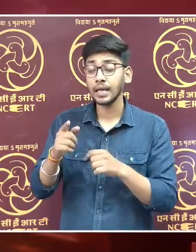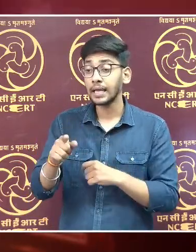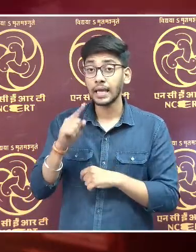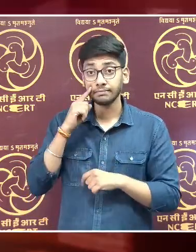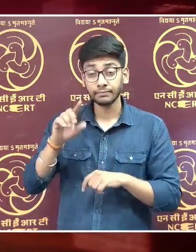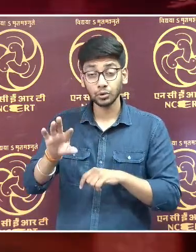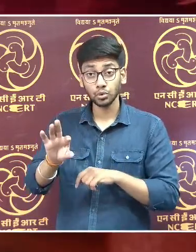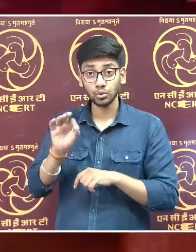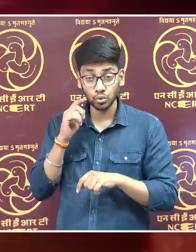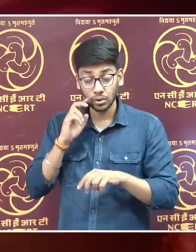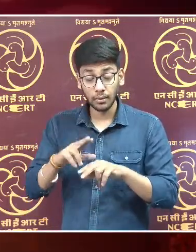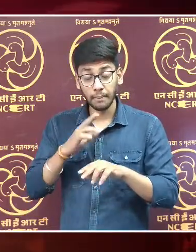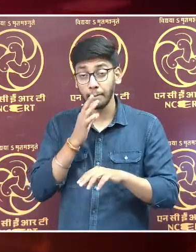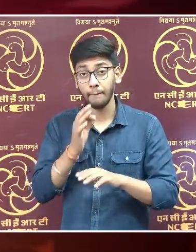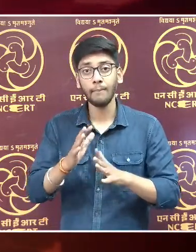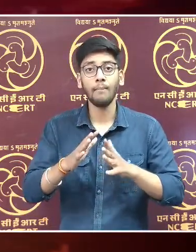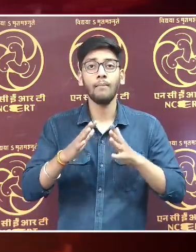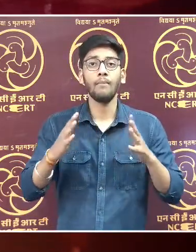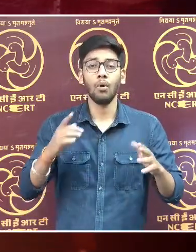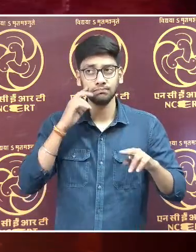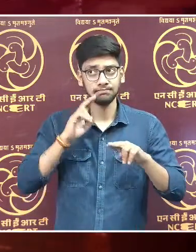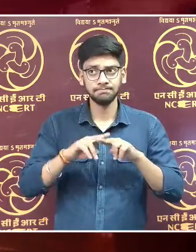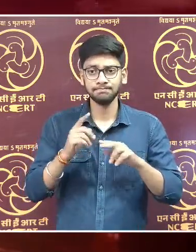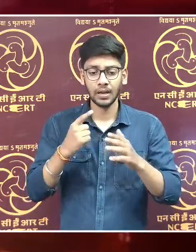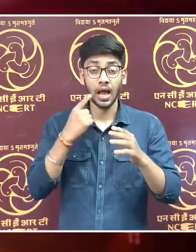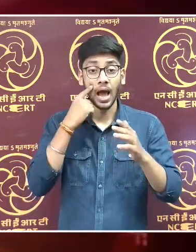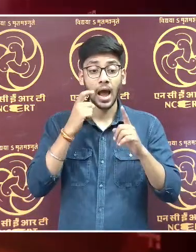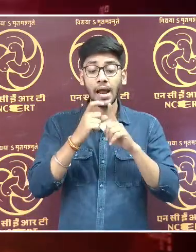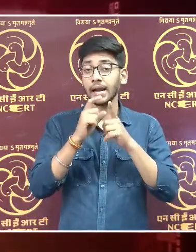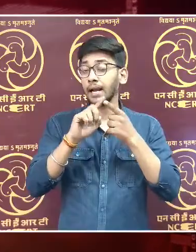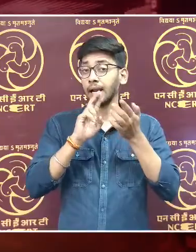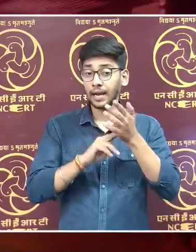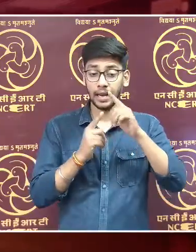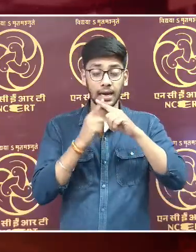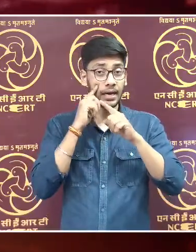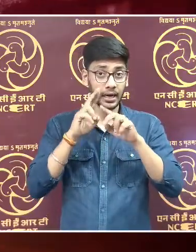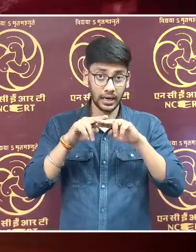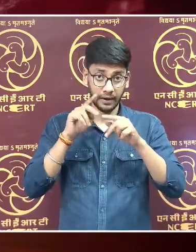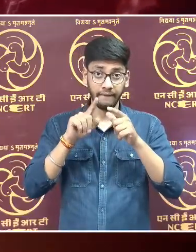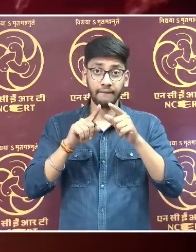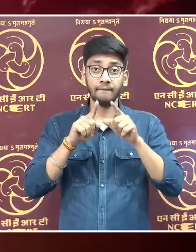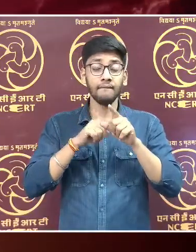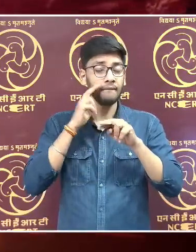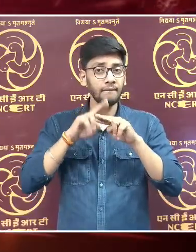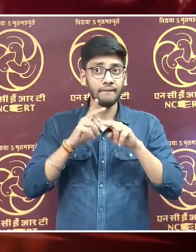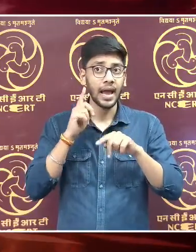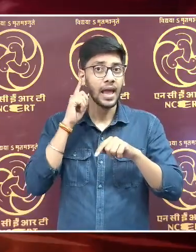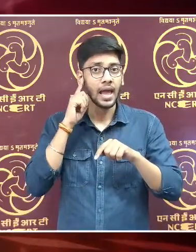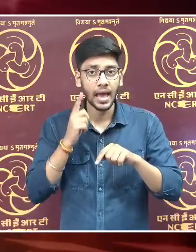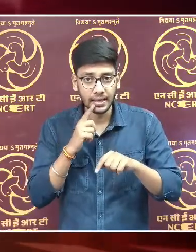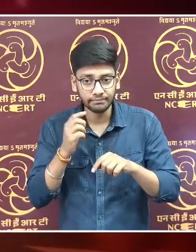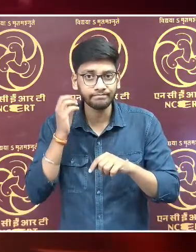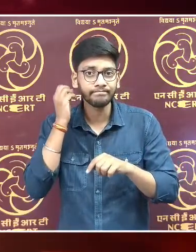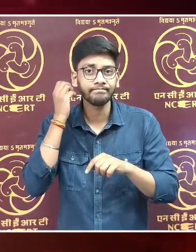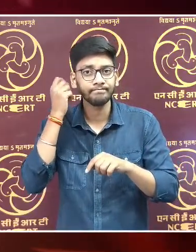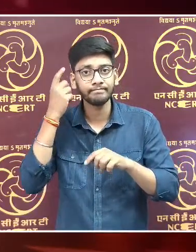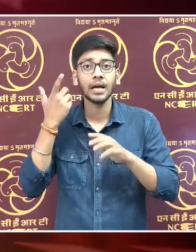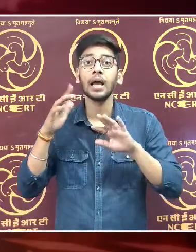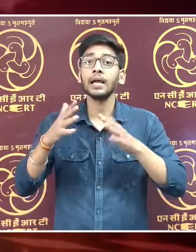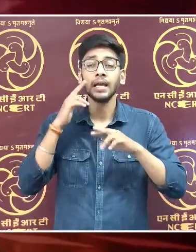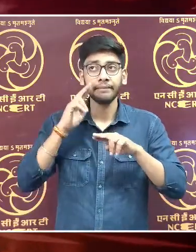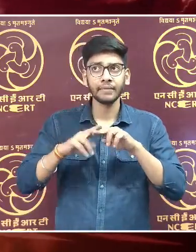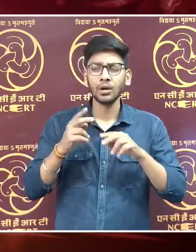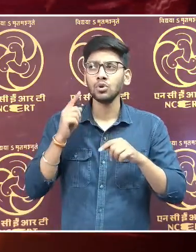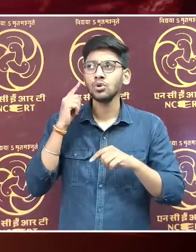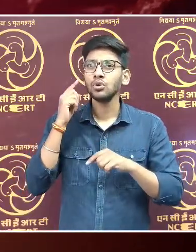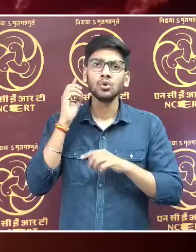of the ways in which we can identify the hearing loss. So if you just like through the physical appearance, or we have